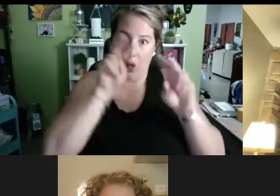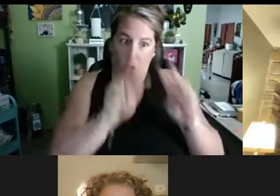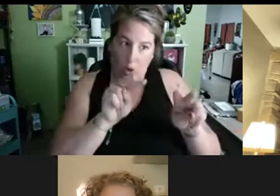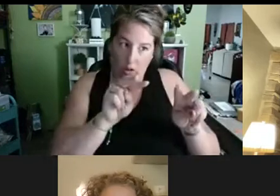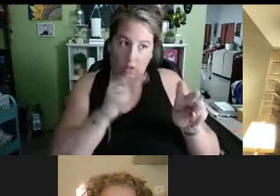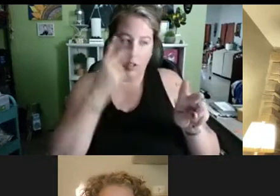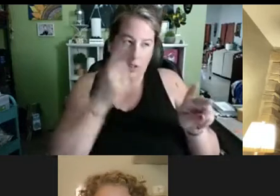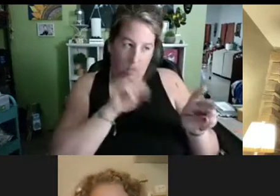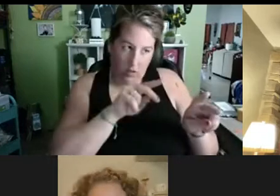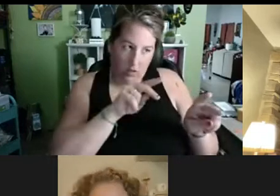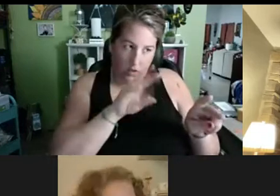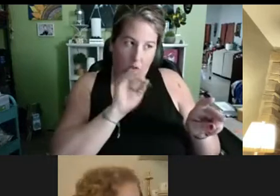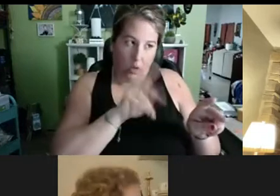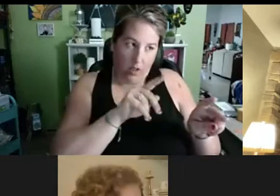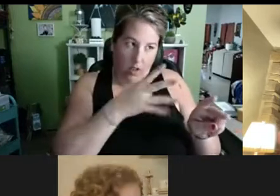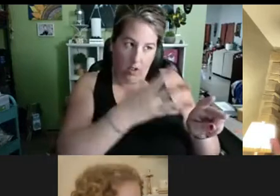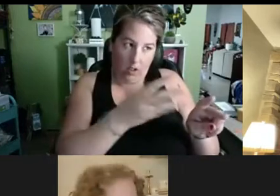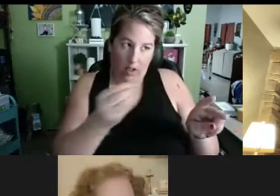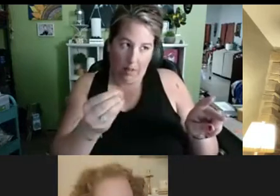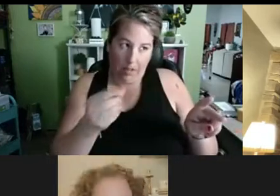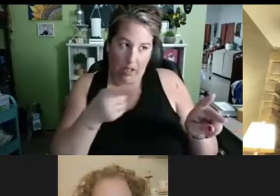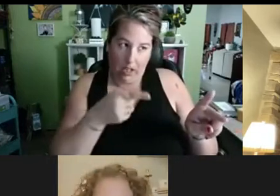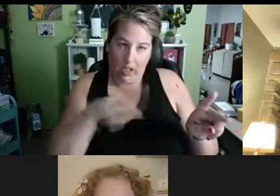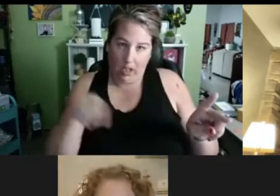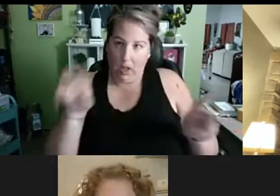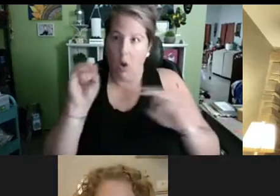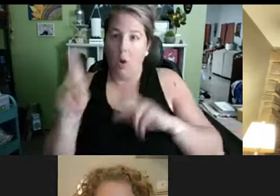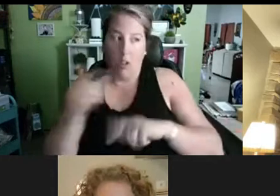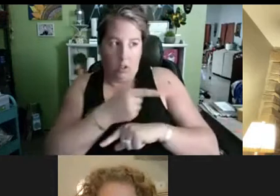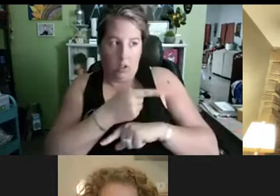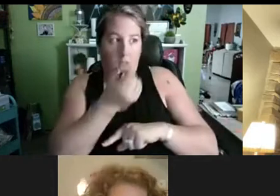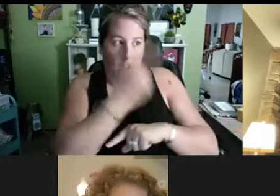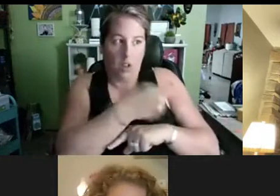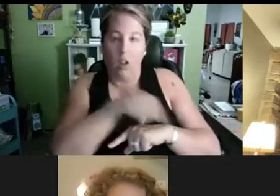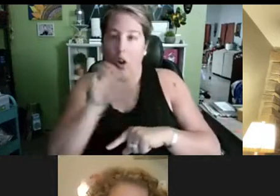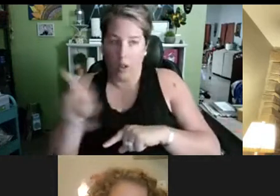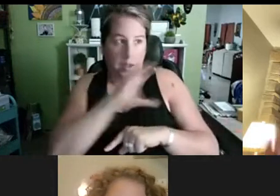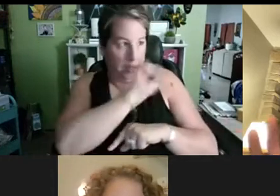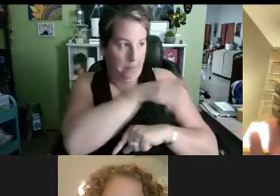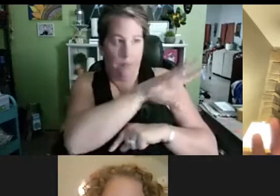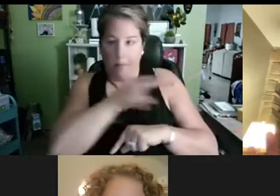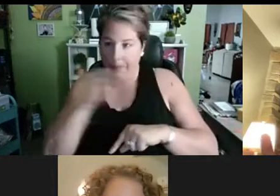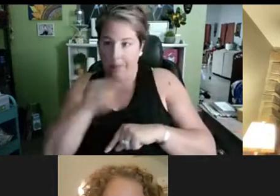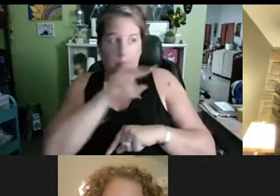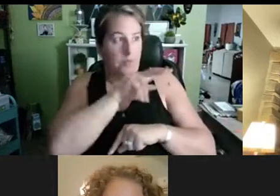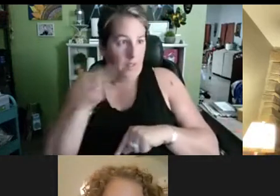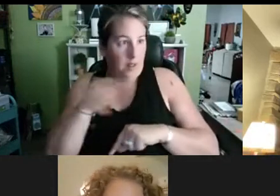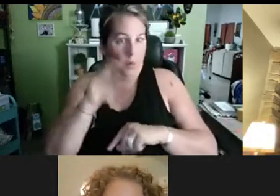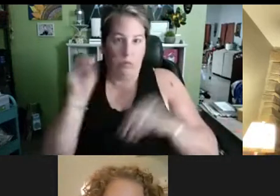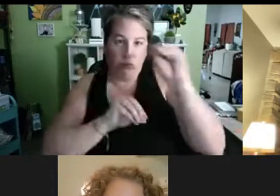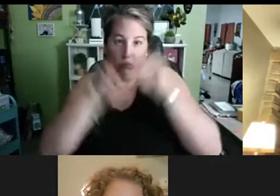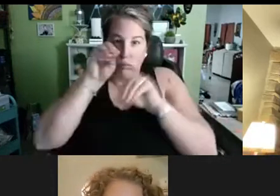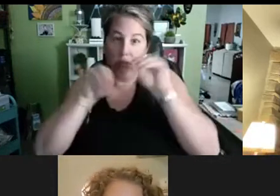else's to then copy and like, okay, yep, this is what I want. Yep, that's what I want. Or I want to move that there,